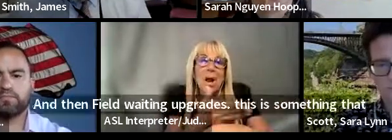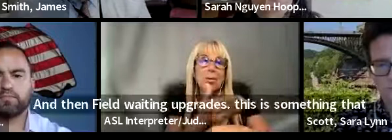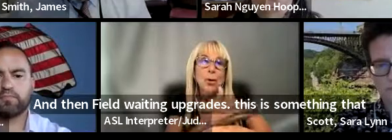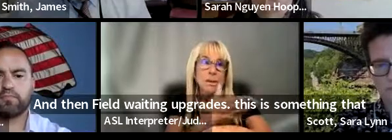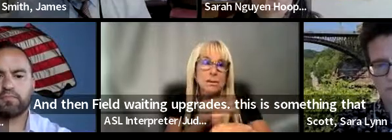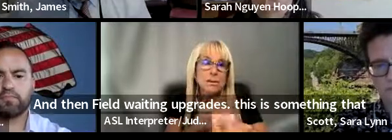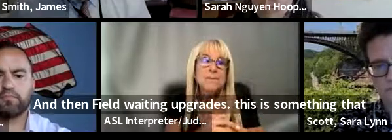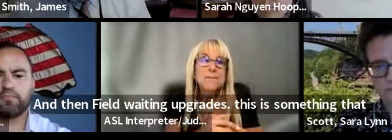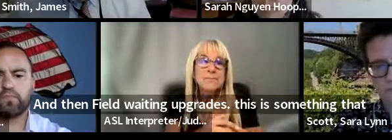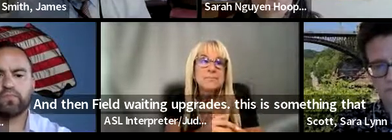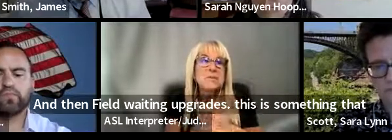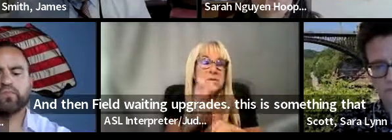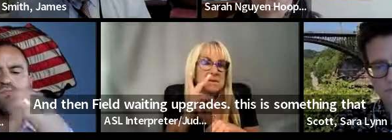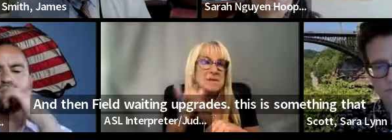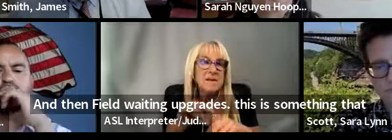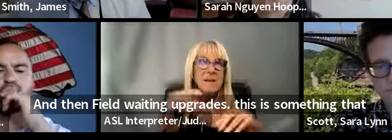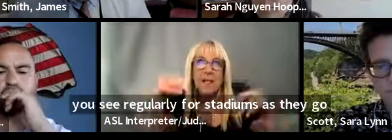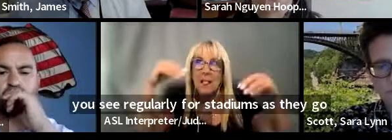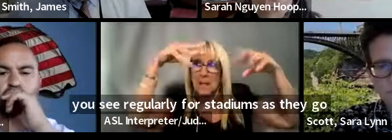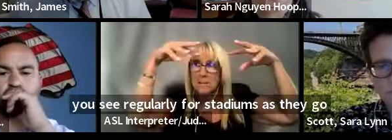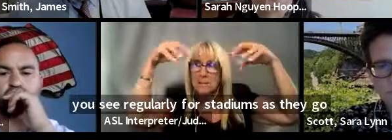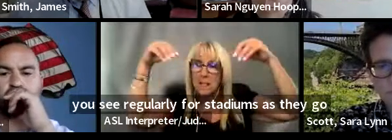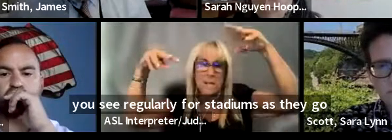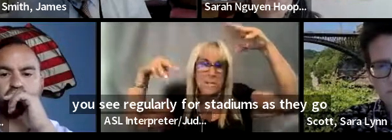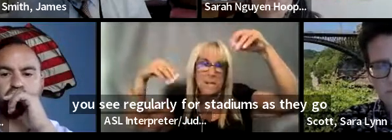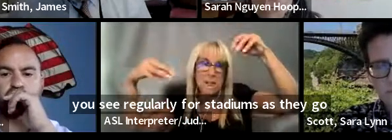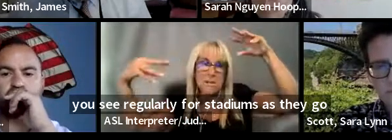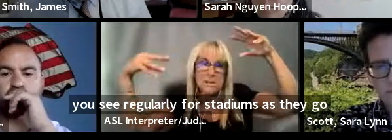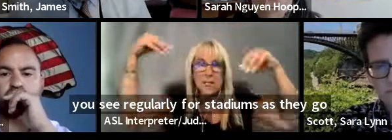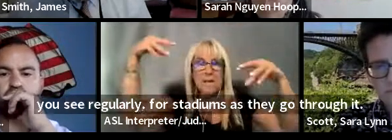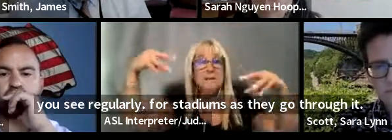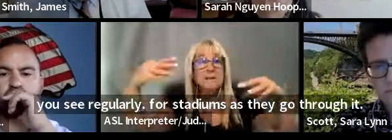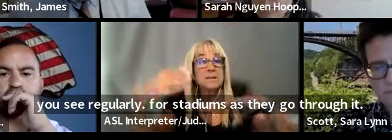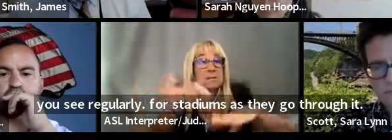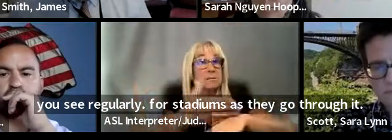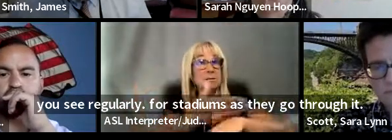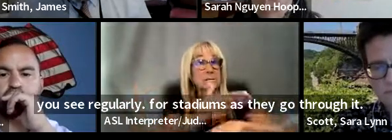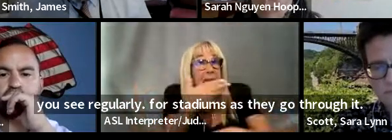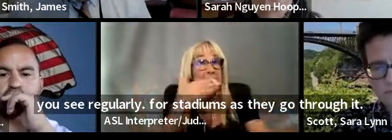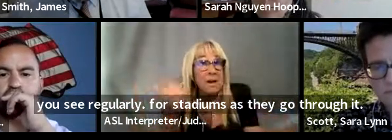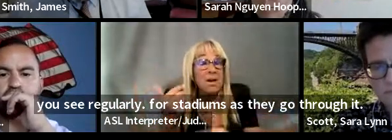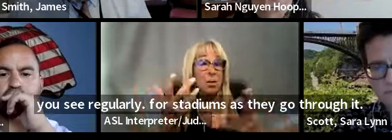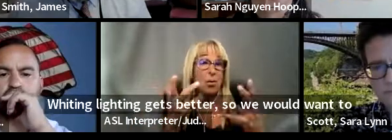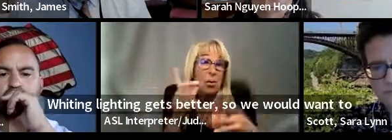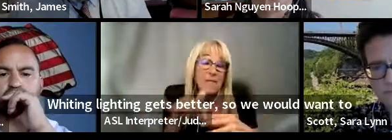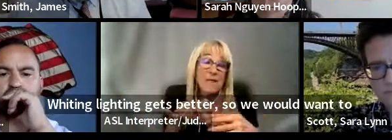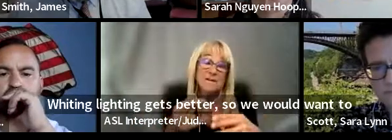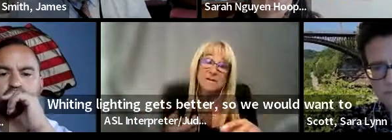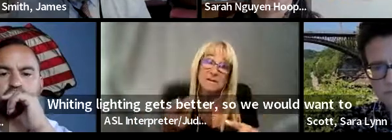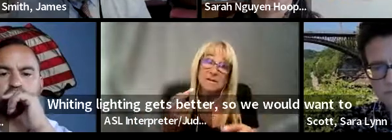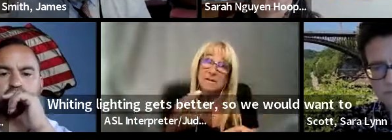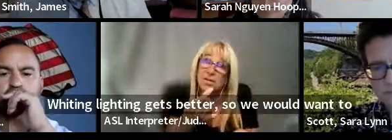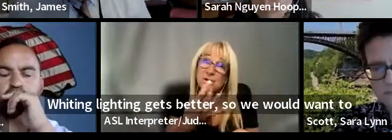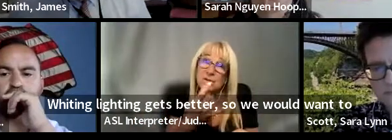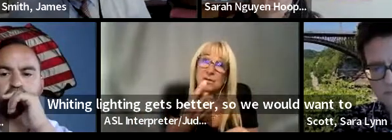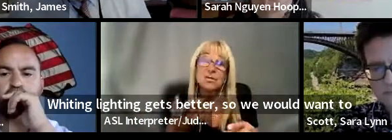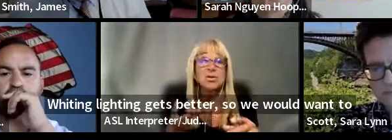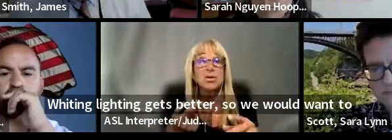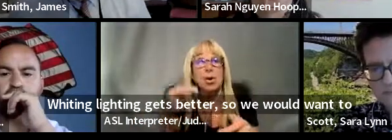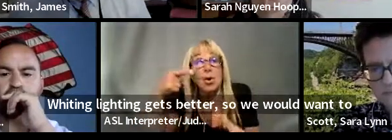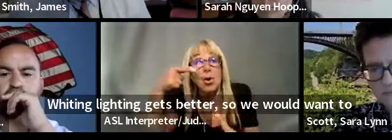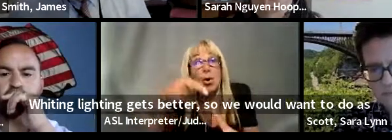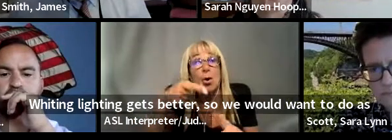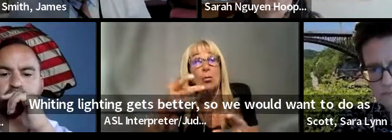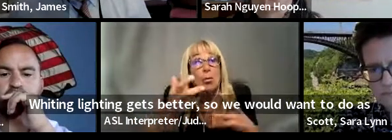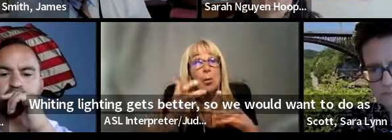regularly for stadiums as they go through it. Lighting gets better. So we would want to do, as we look to a lot of things that are sustainable,